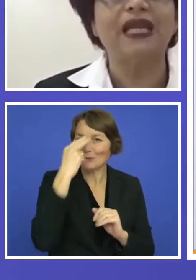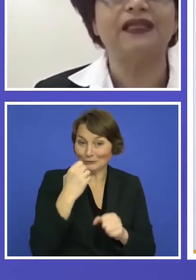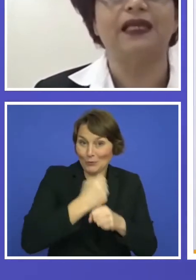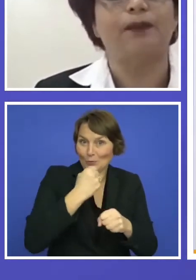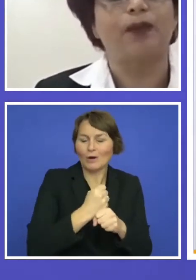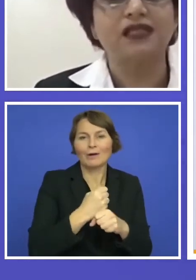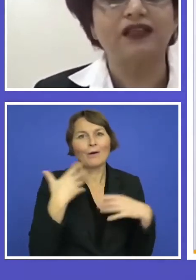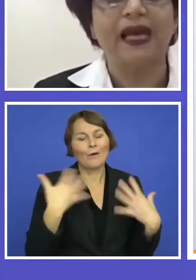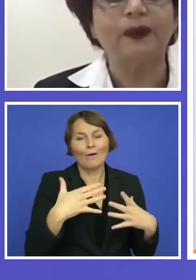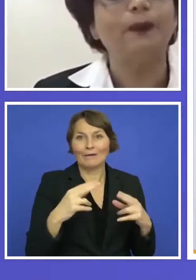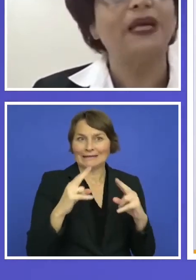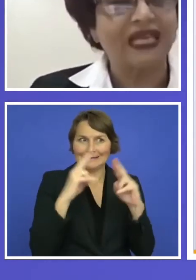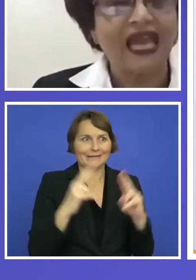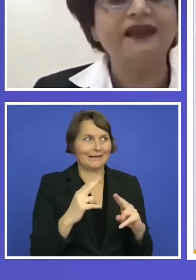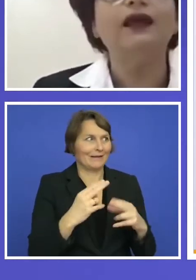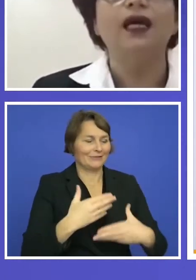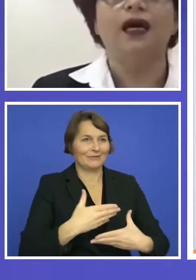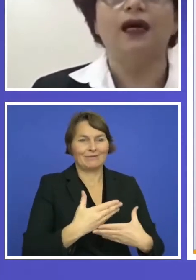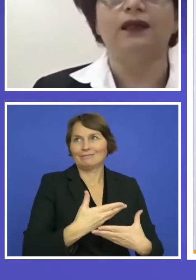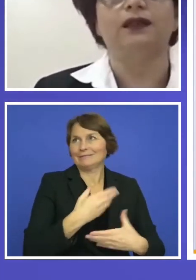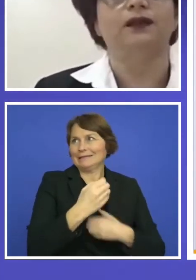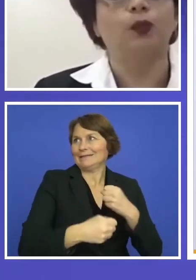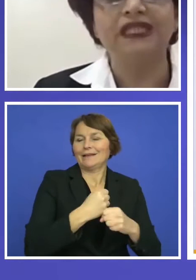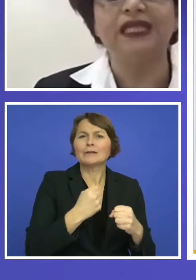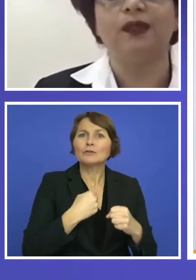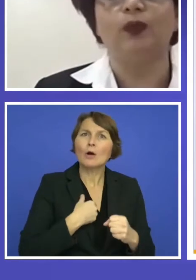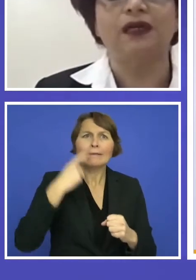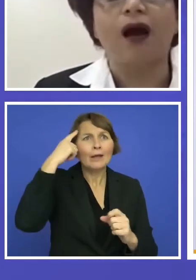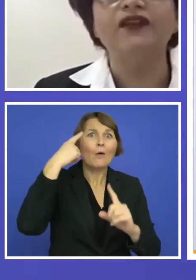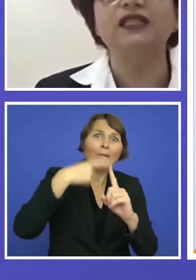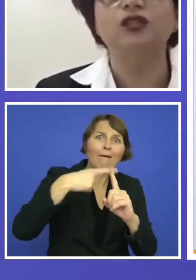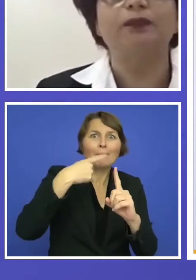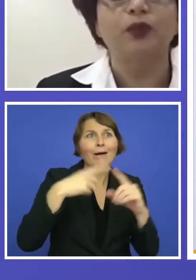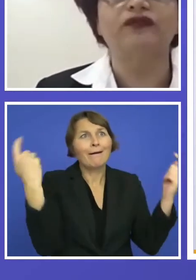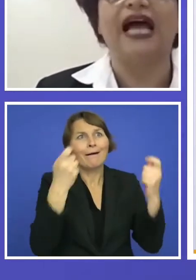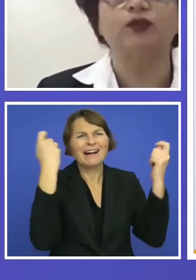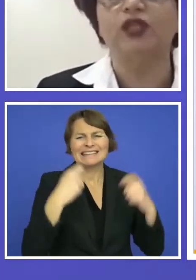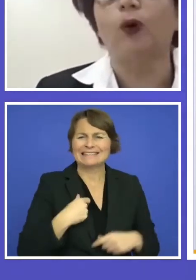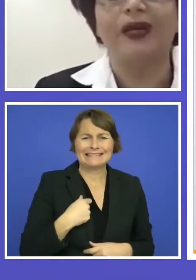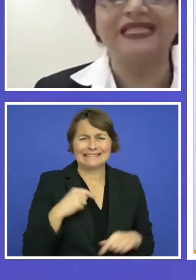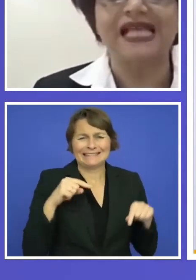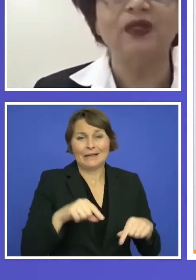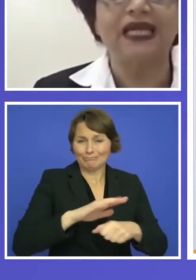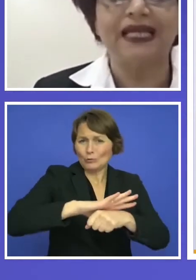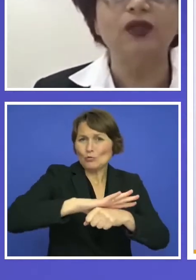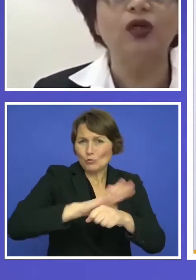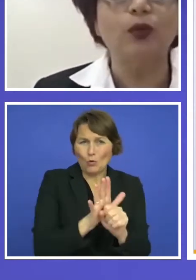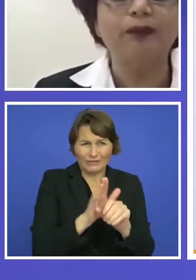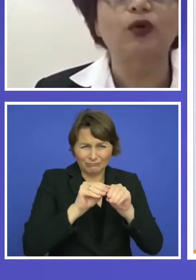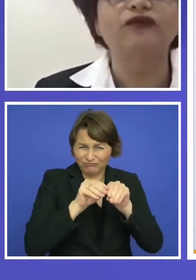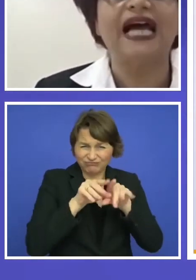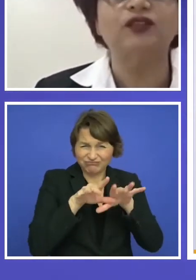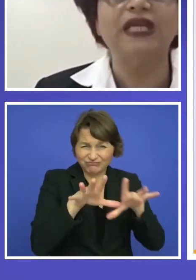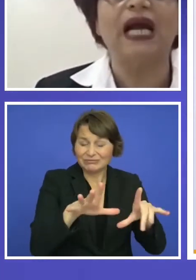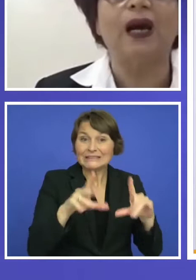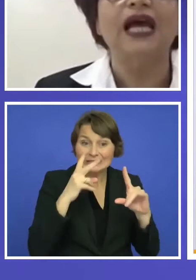not celebrate in a positive manner, but again, with the COVID, we proved, and with all what is happening in Lebanon, we